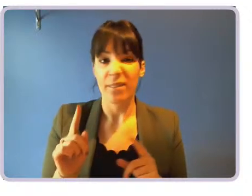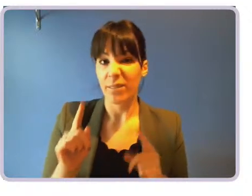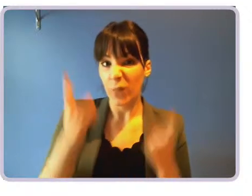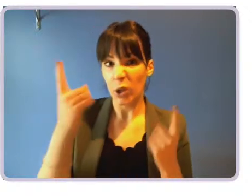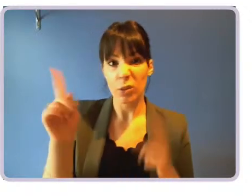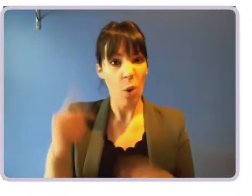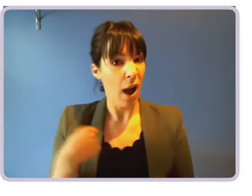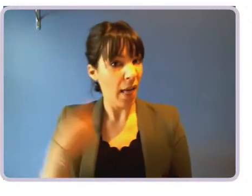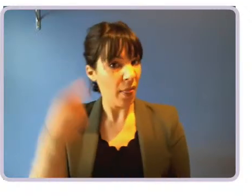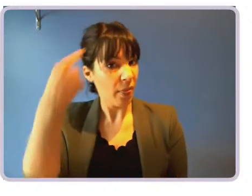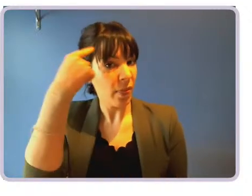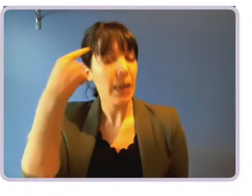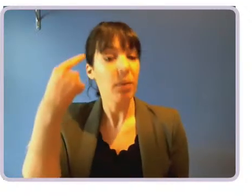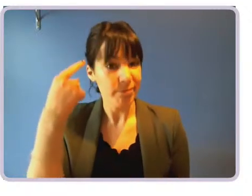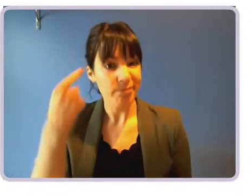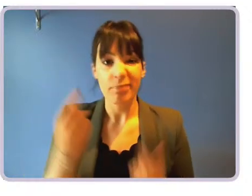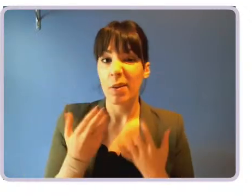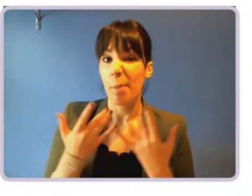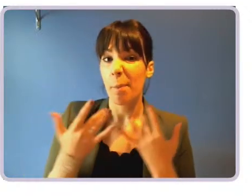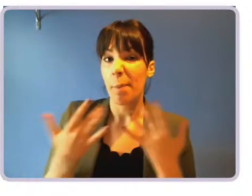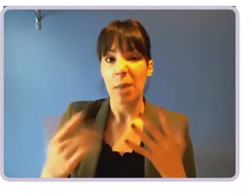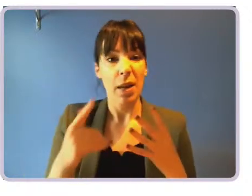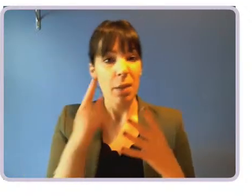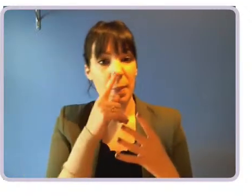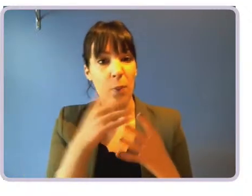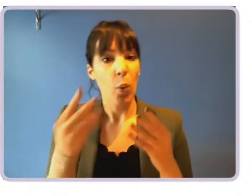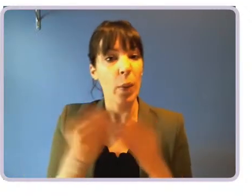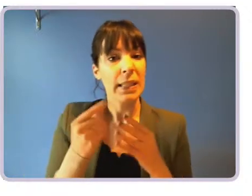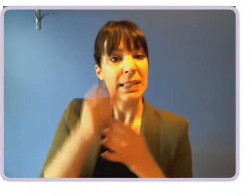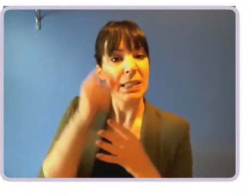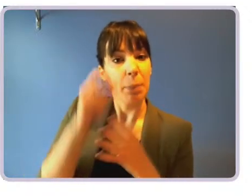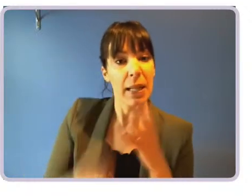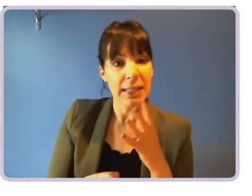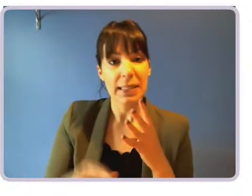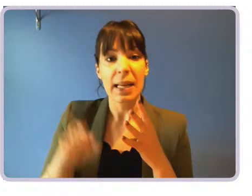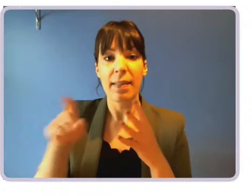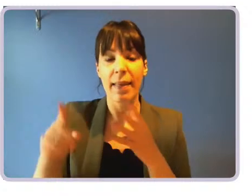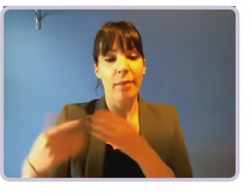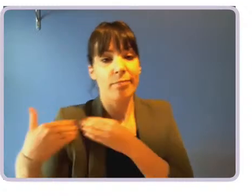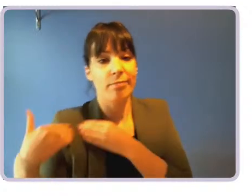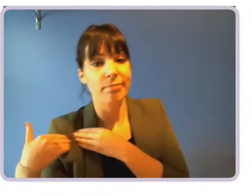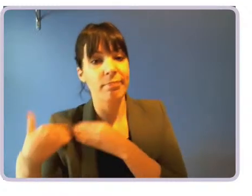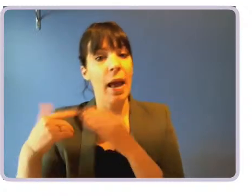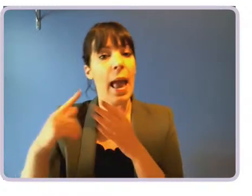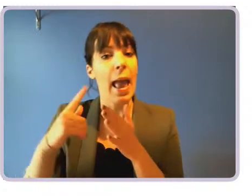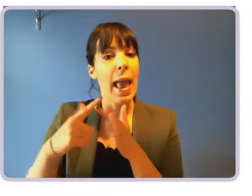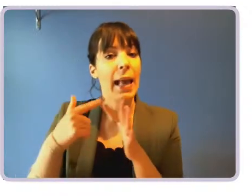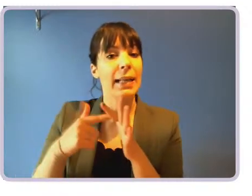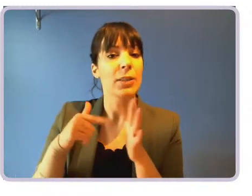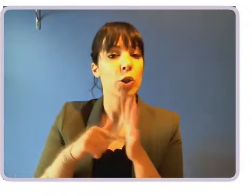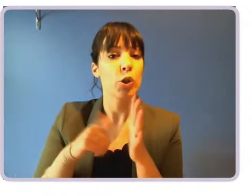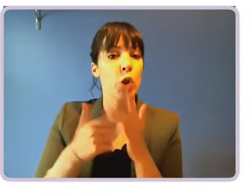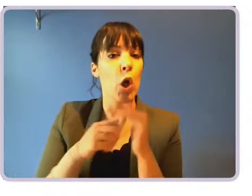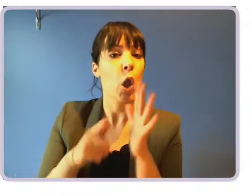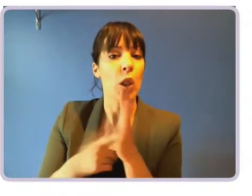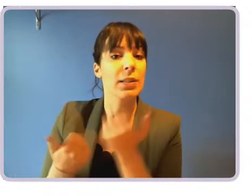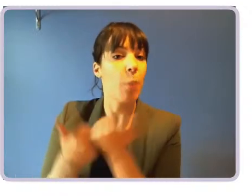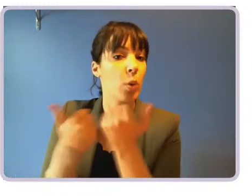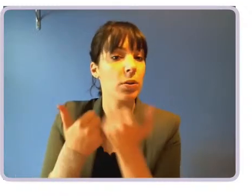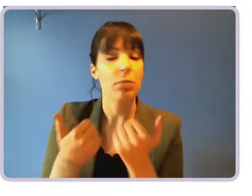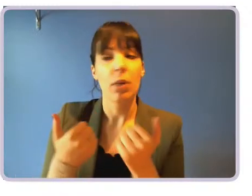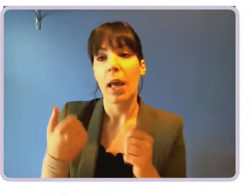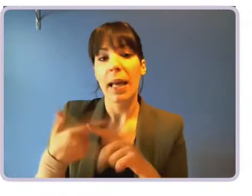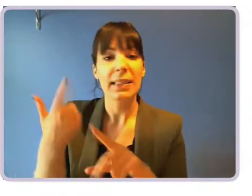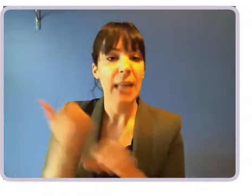with disabilities are reliant on external supports, perhaps to provide personal care and so forth,